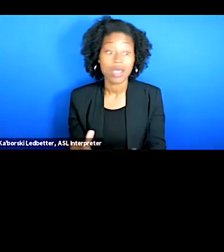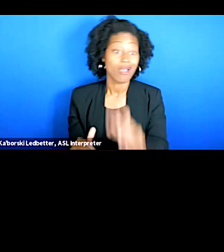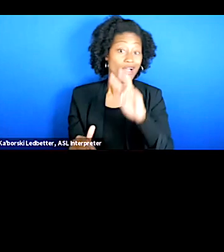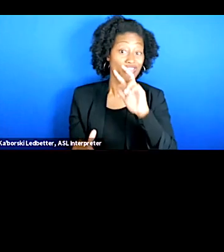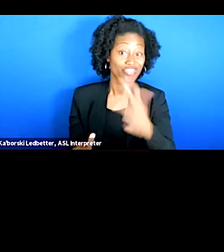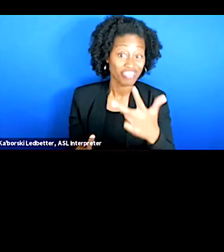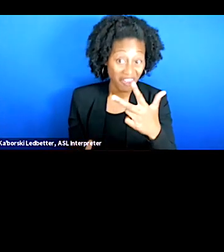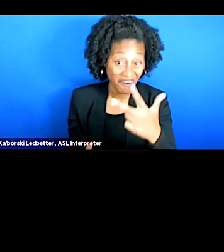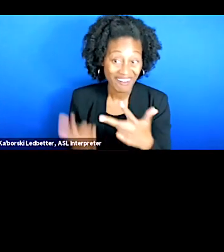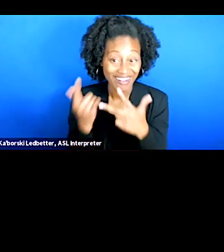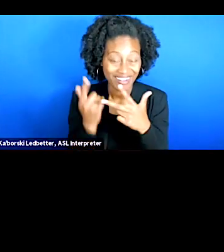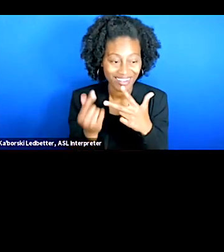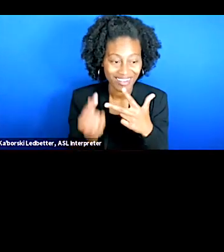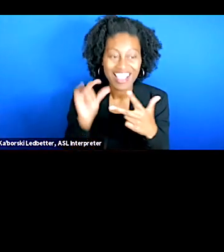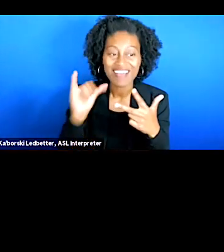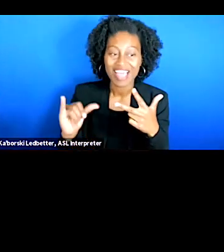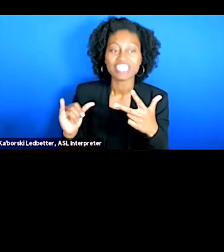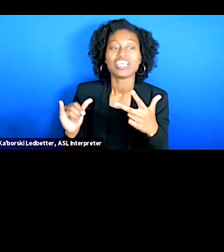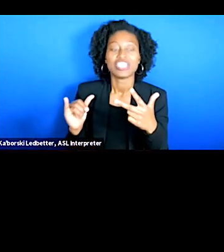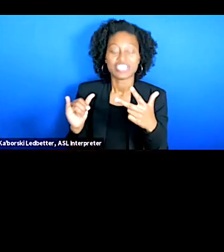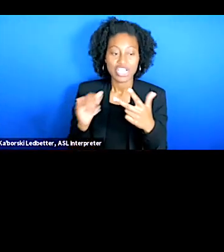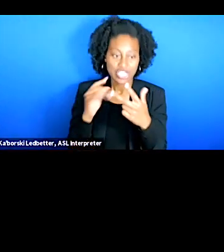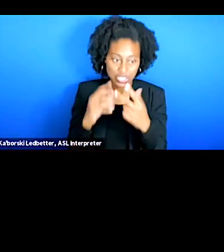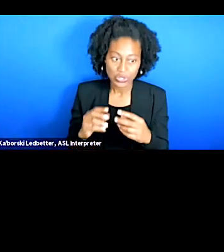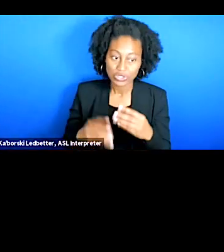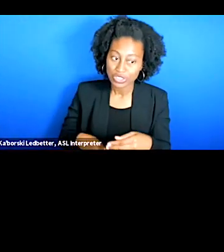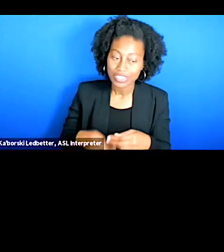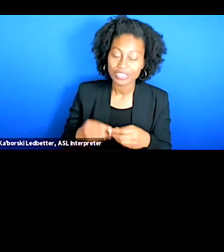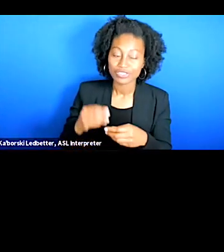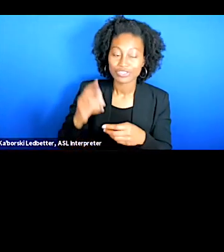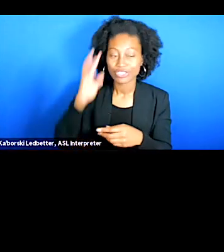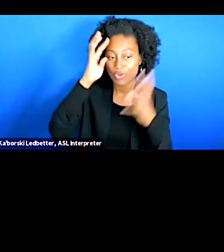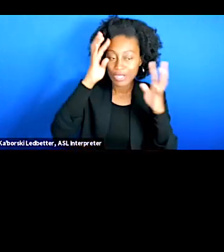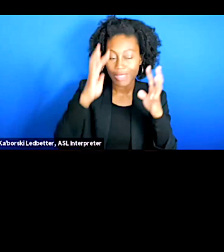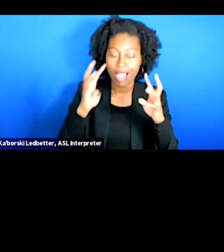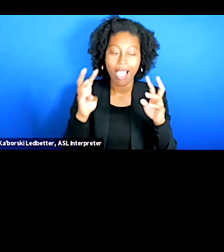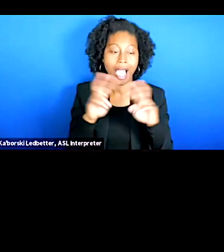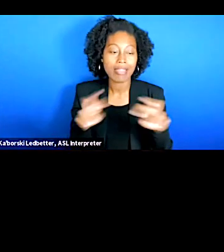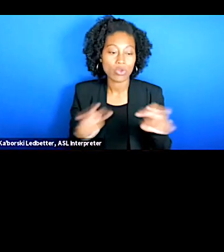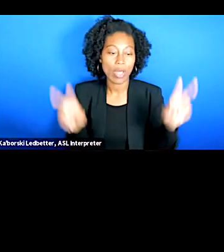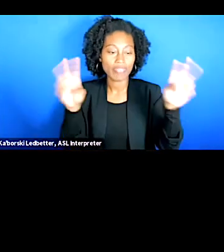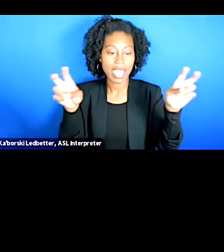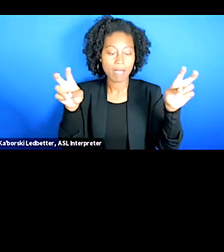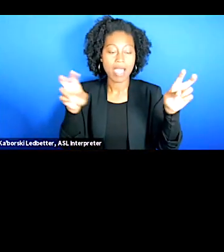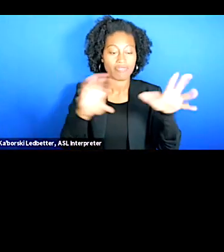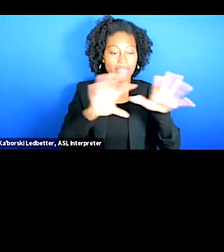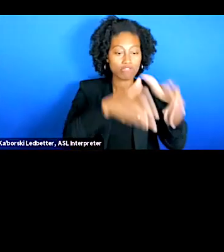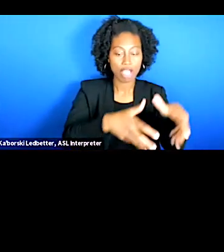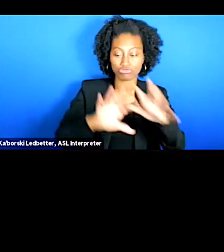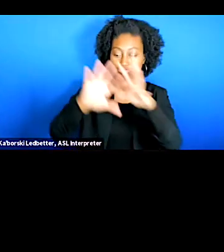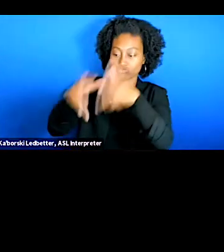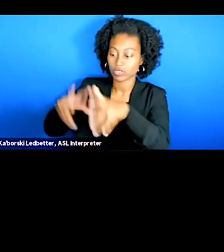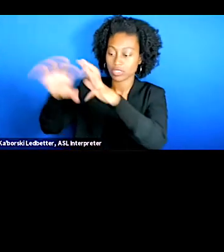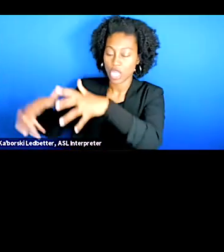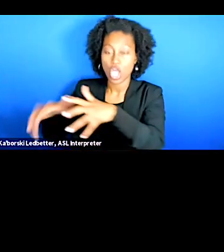step, is the generation of analytical themes that cluster your descriptive themes together. Analytical themes will take